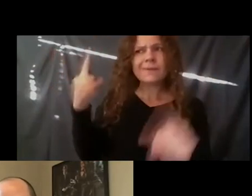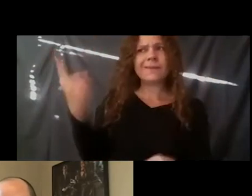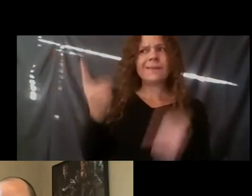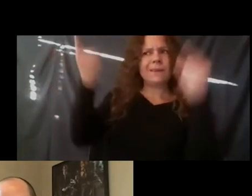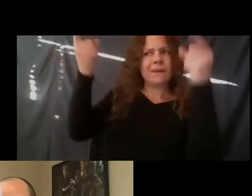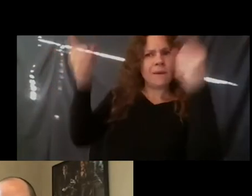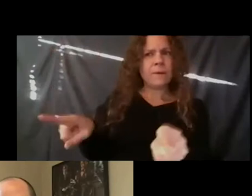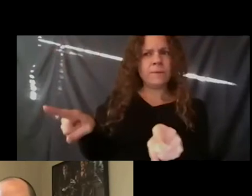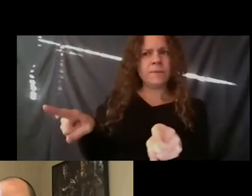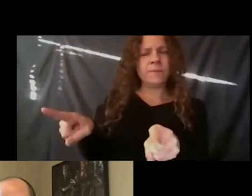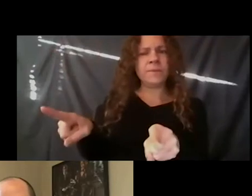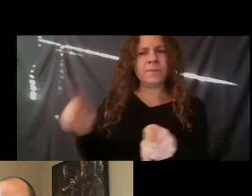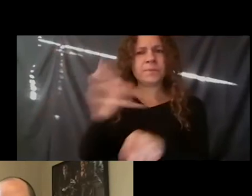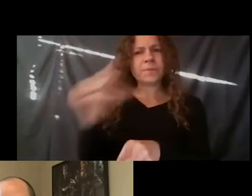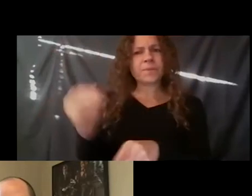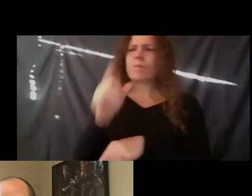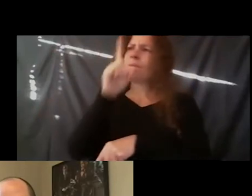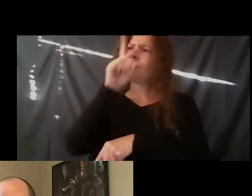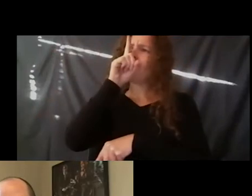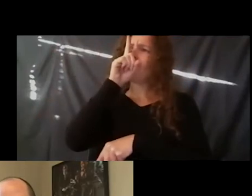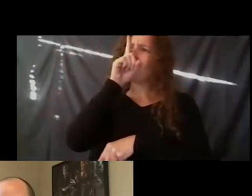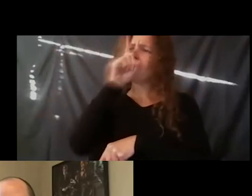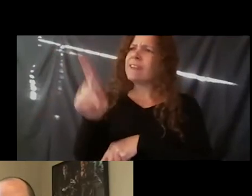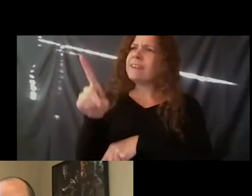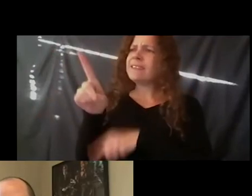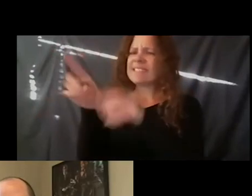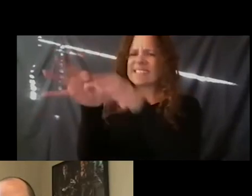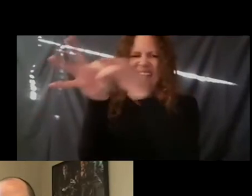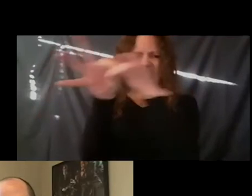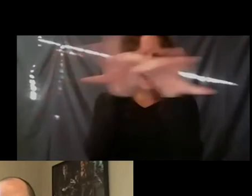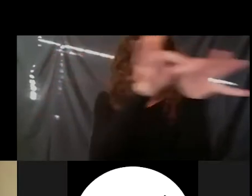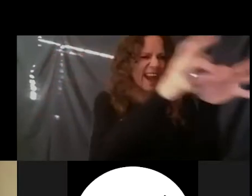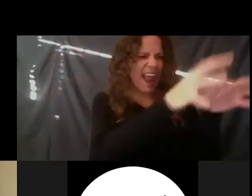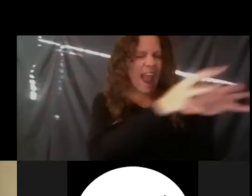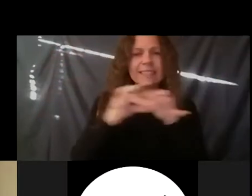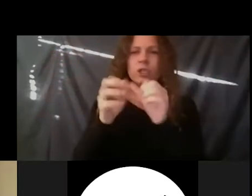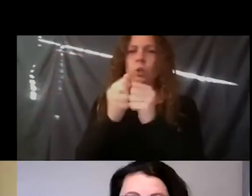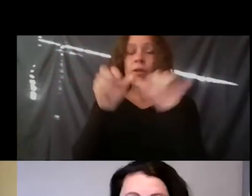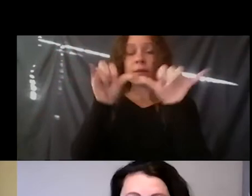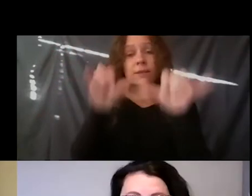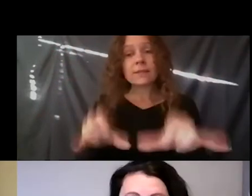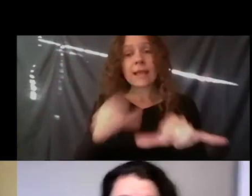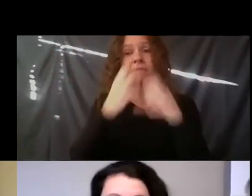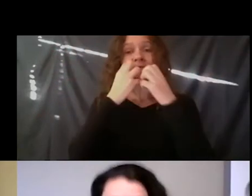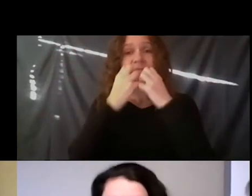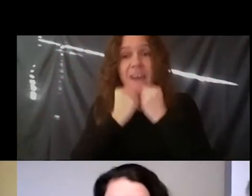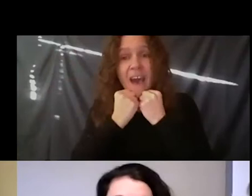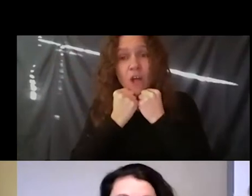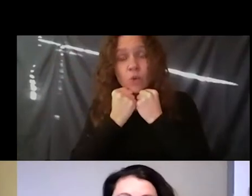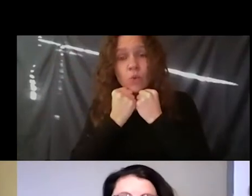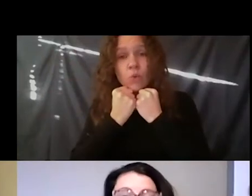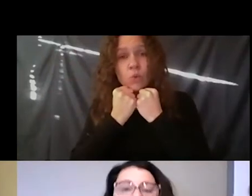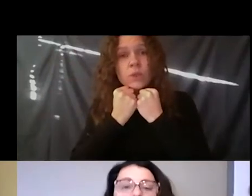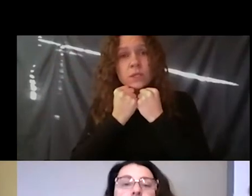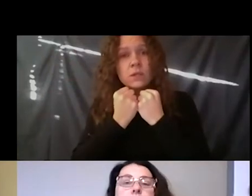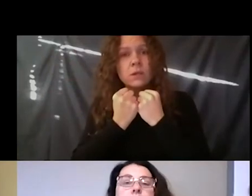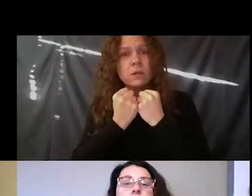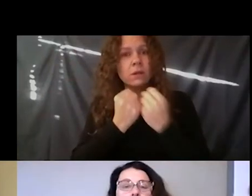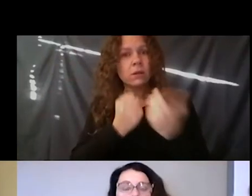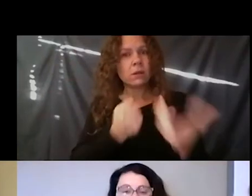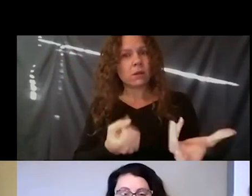there that is extra party, but it is connected to the same values that animate the Democratic Party, at least